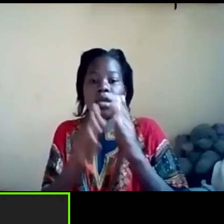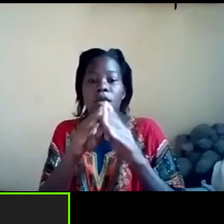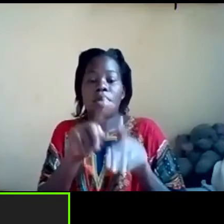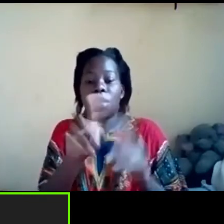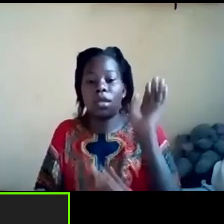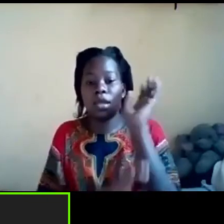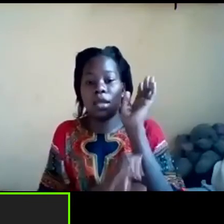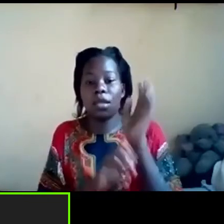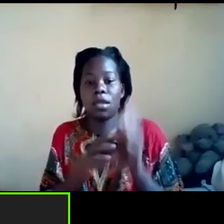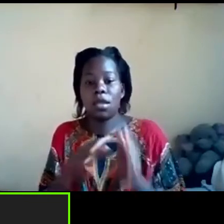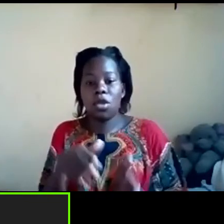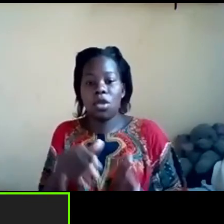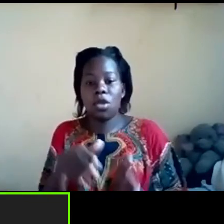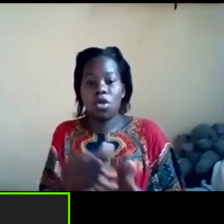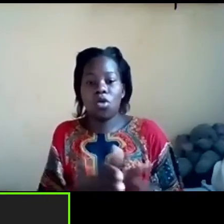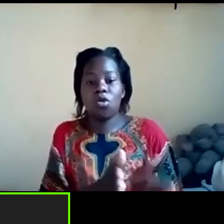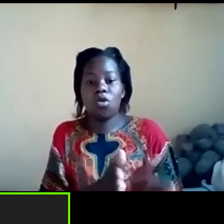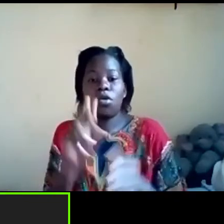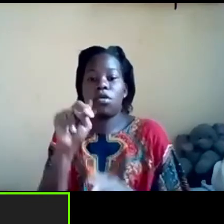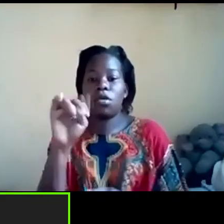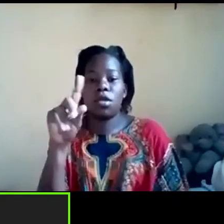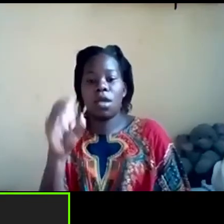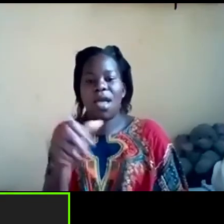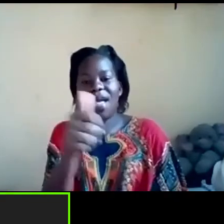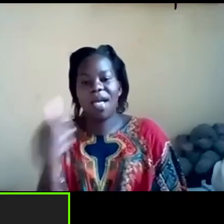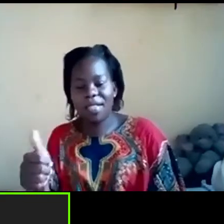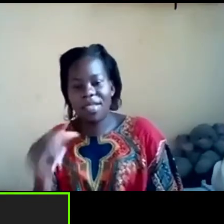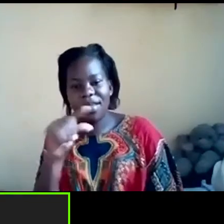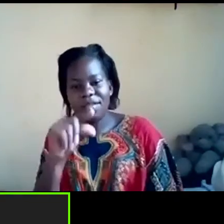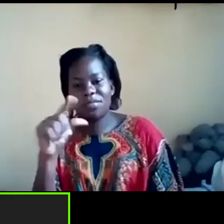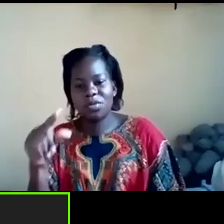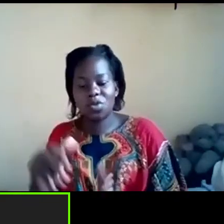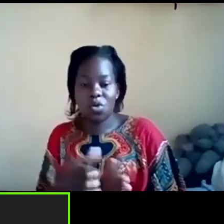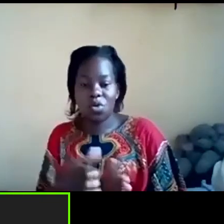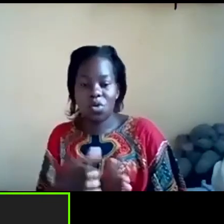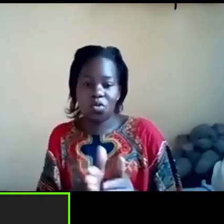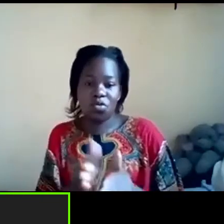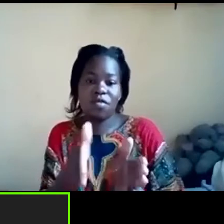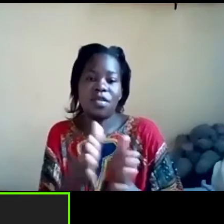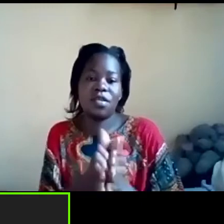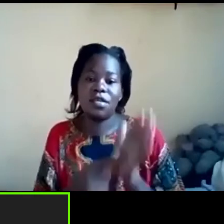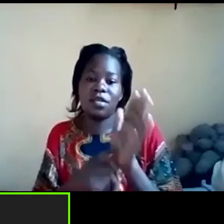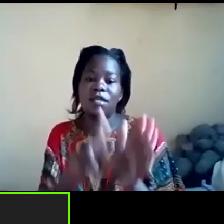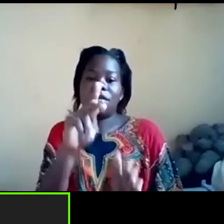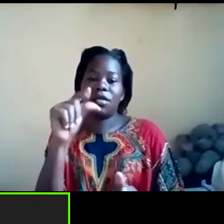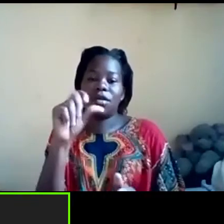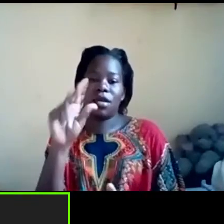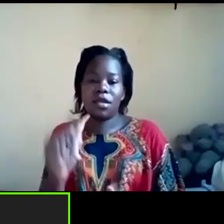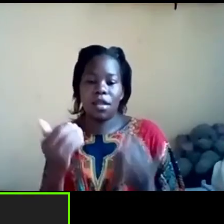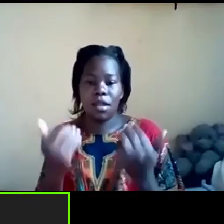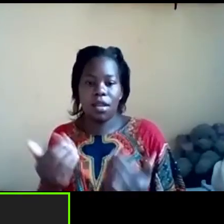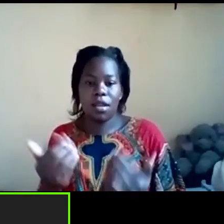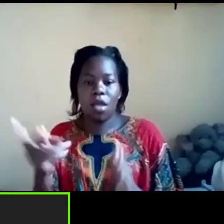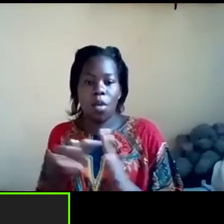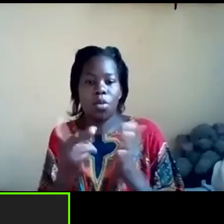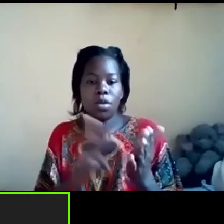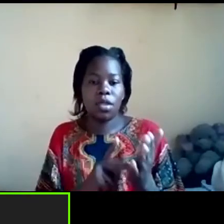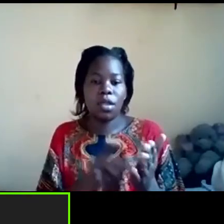Nile and other smaller rivers like Kagera. I understand right now there's a project south of here